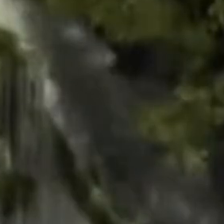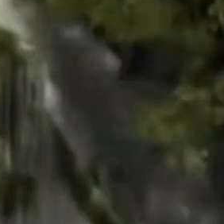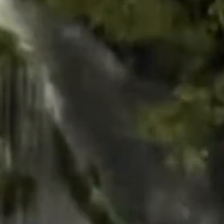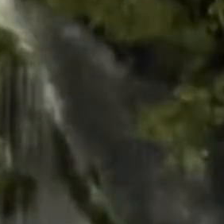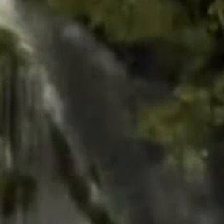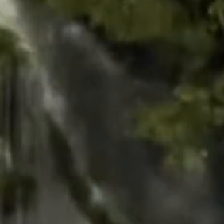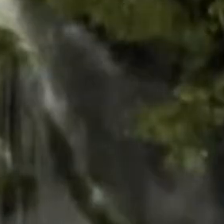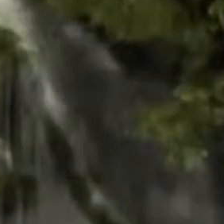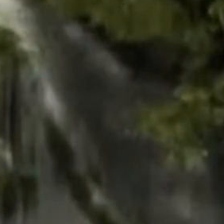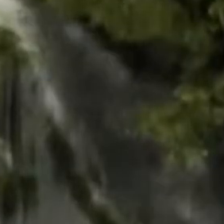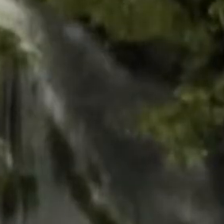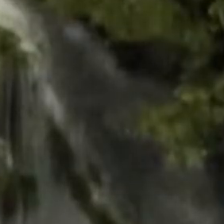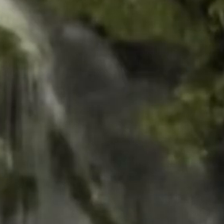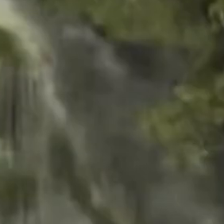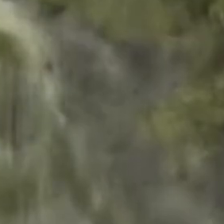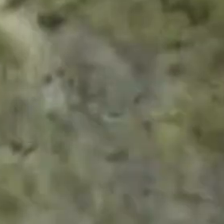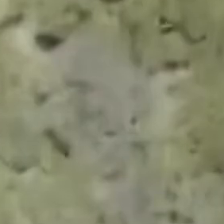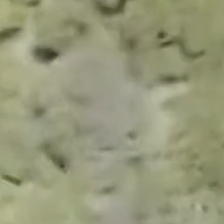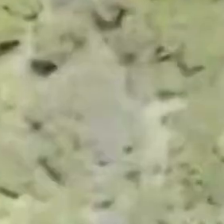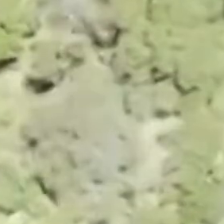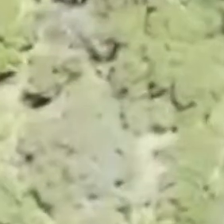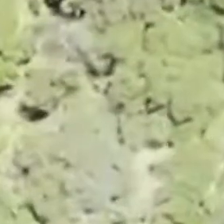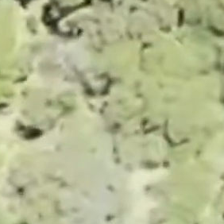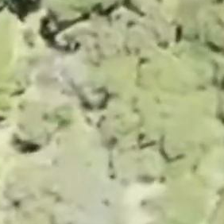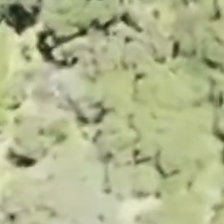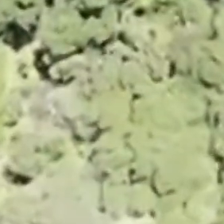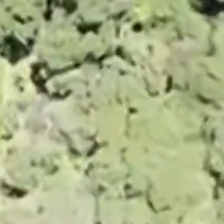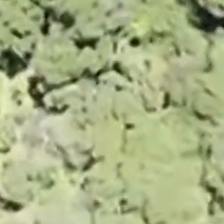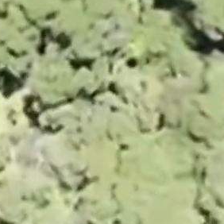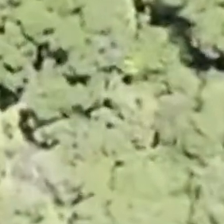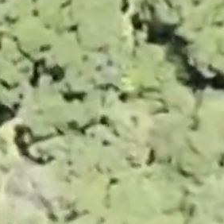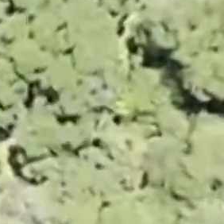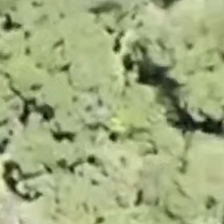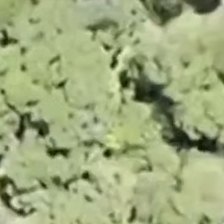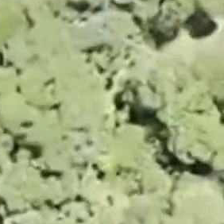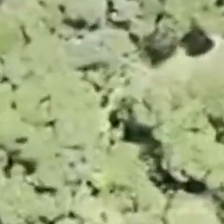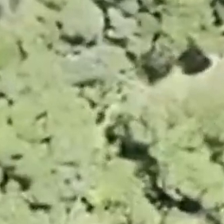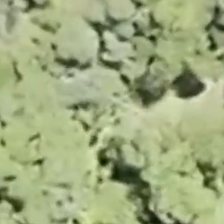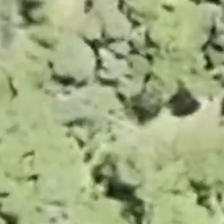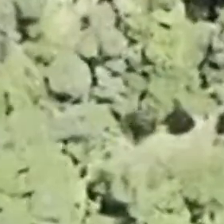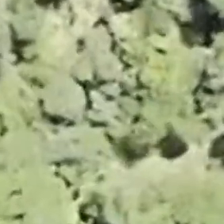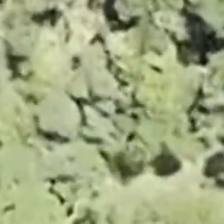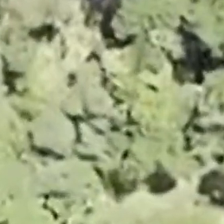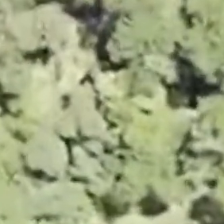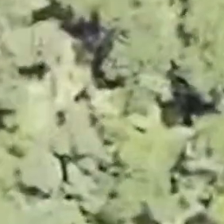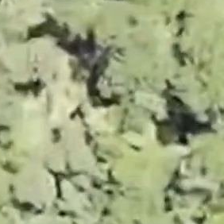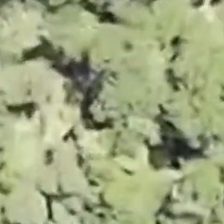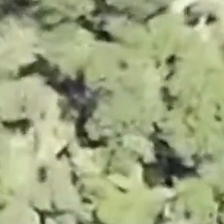This land founded on freedom.